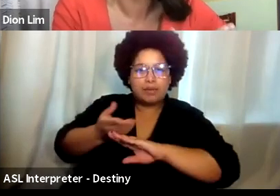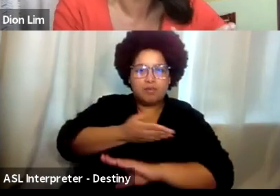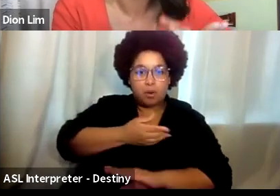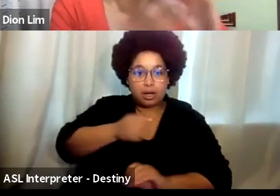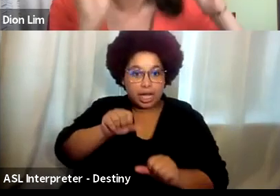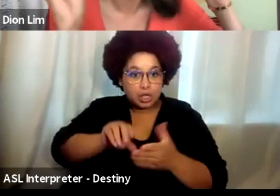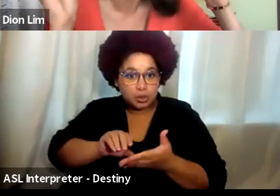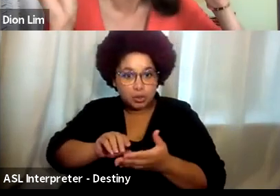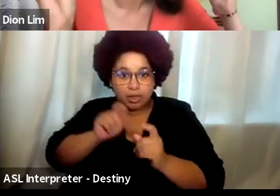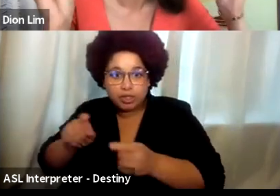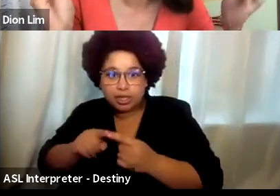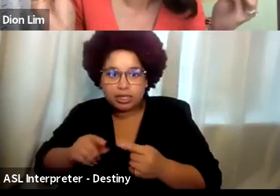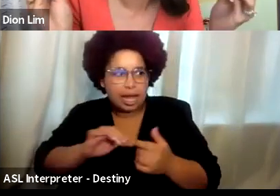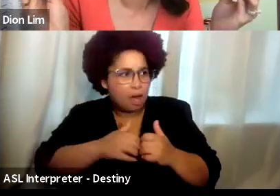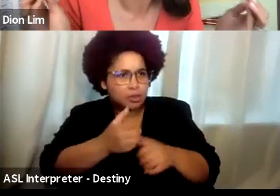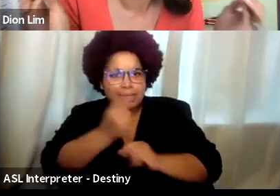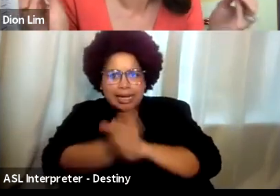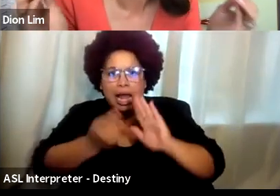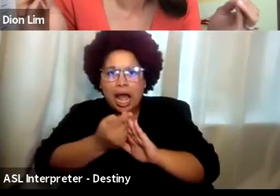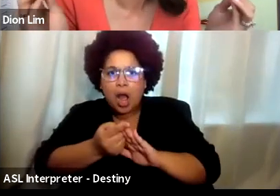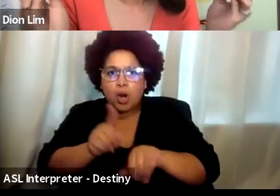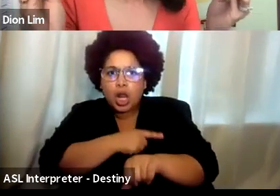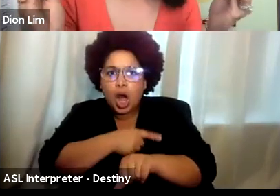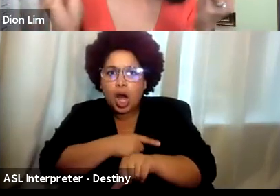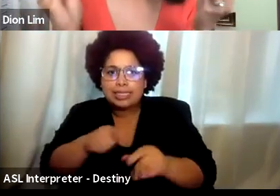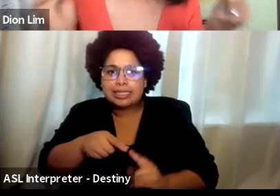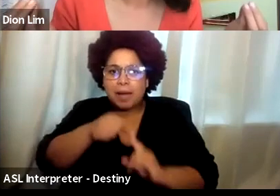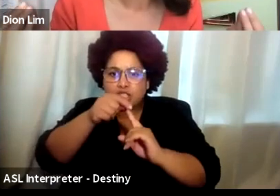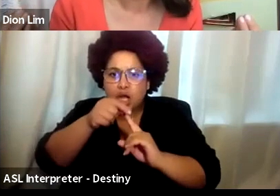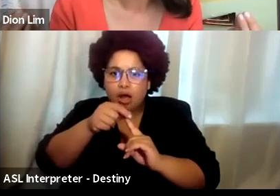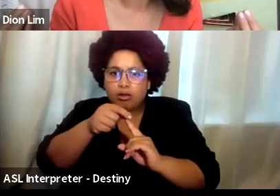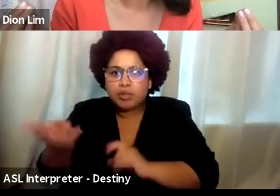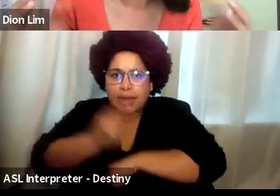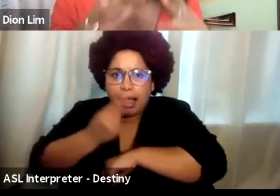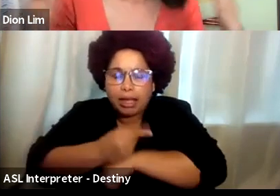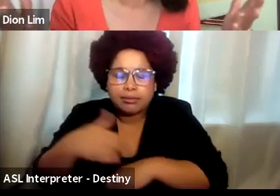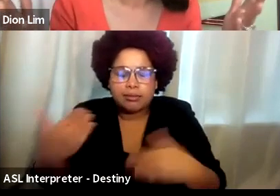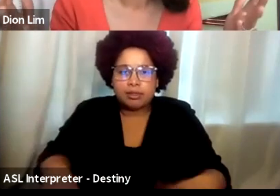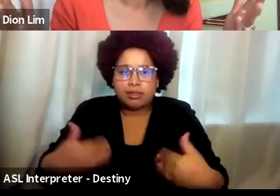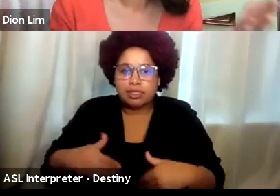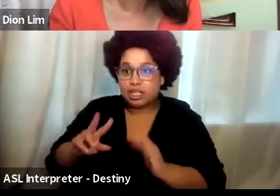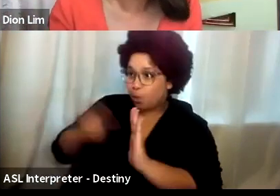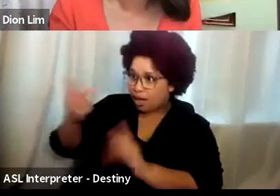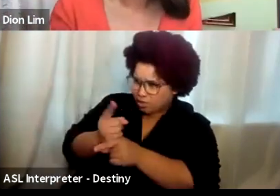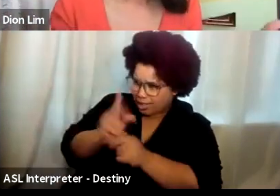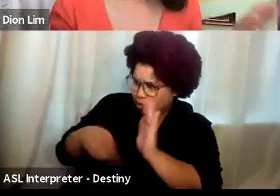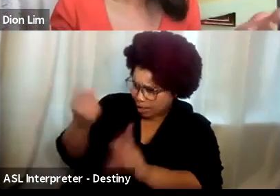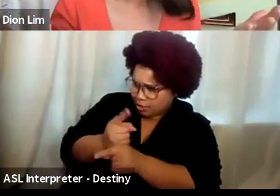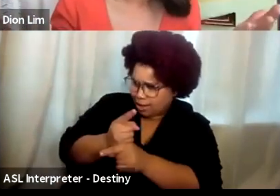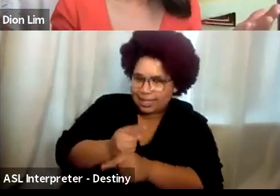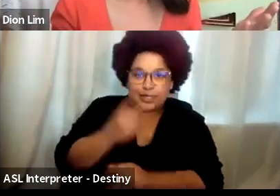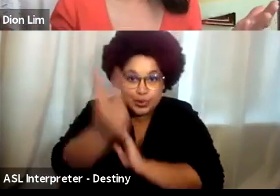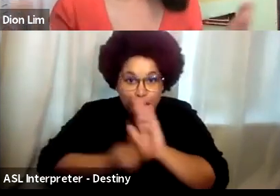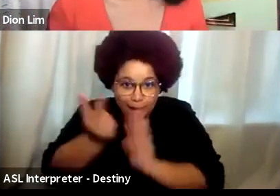you contribute to this? And I said, how did you get an hour long special together in just a couple days? Twice, right? I think it's twice.